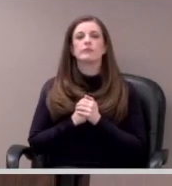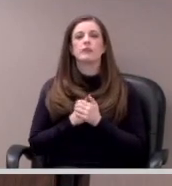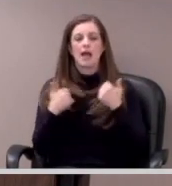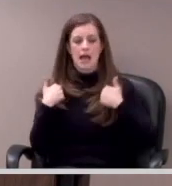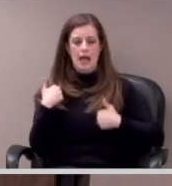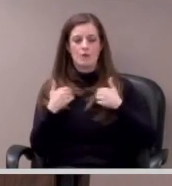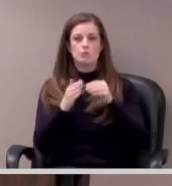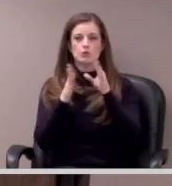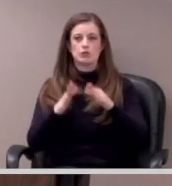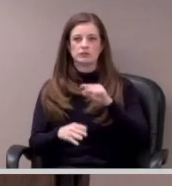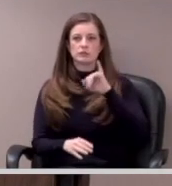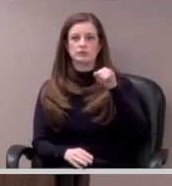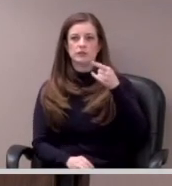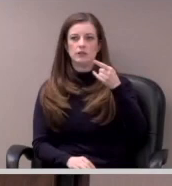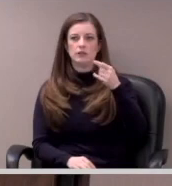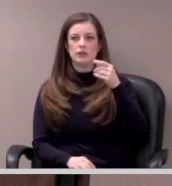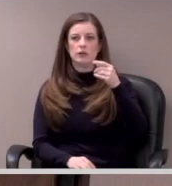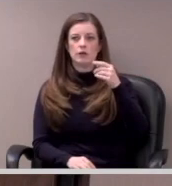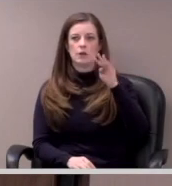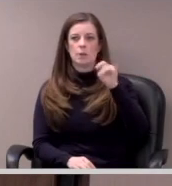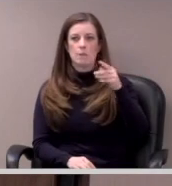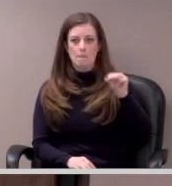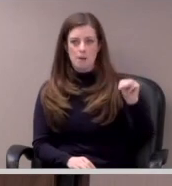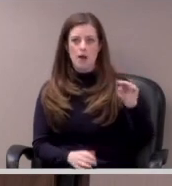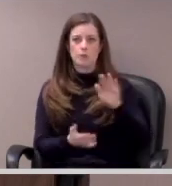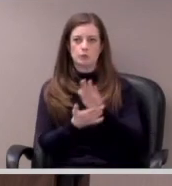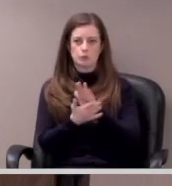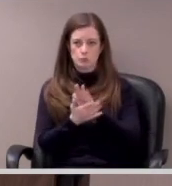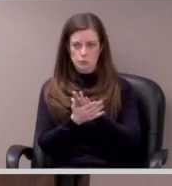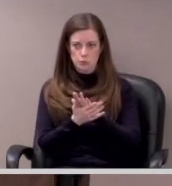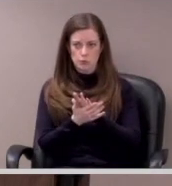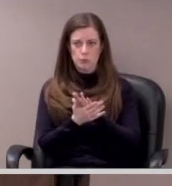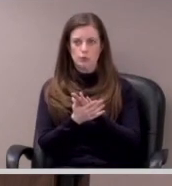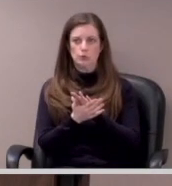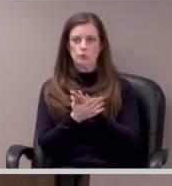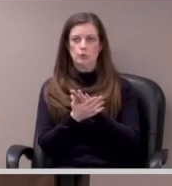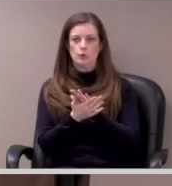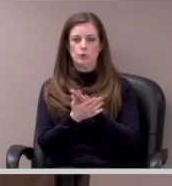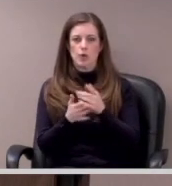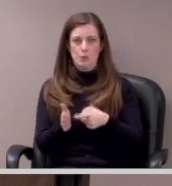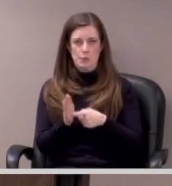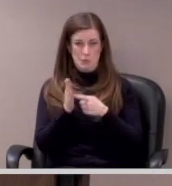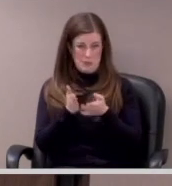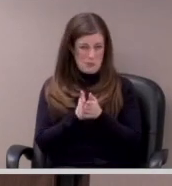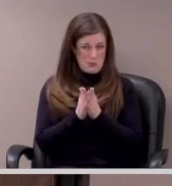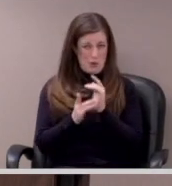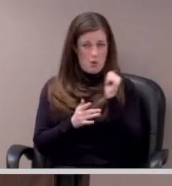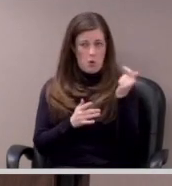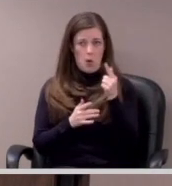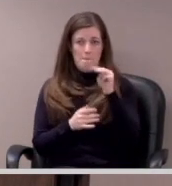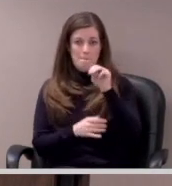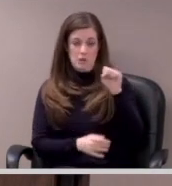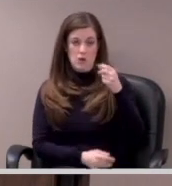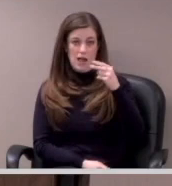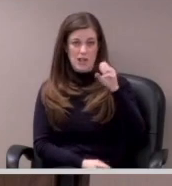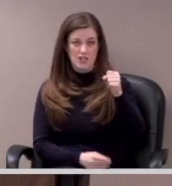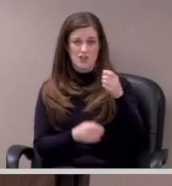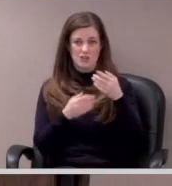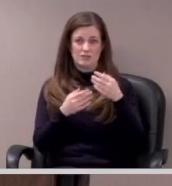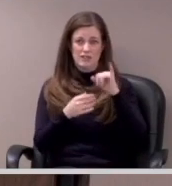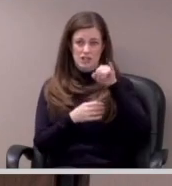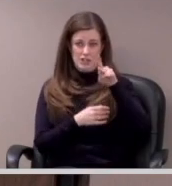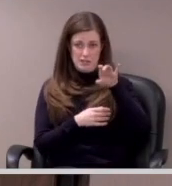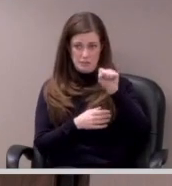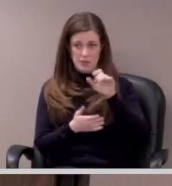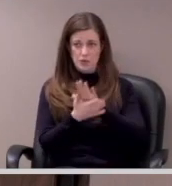I am a student at the J. Graham Brown School, and I would like to request that all middle and high school students in Jefferson County Public Schools be allowed to